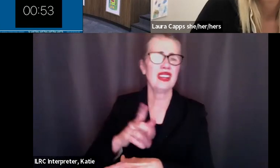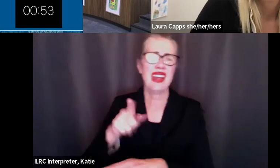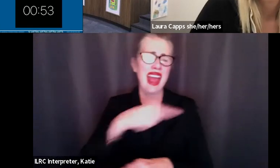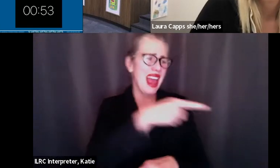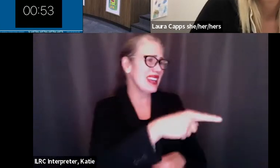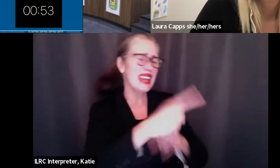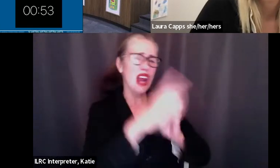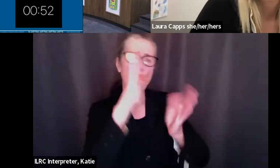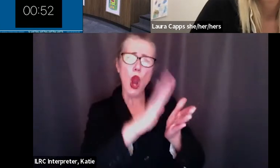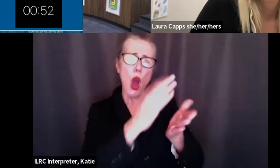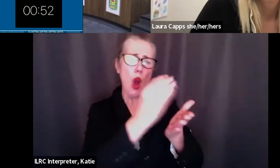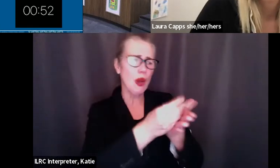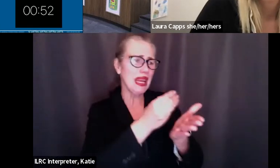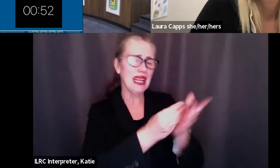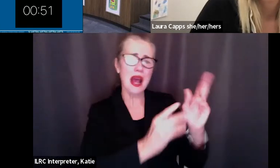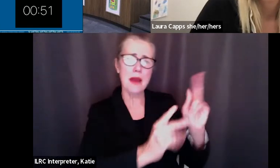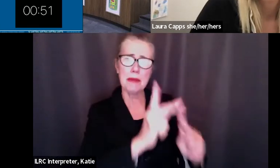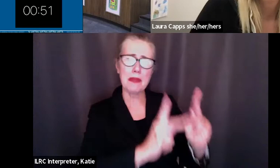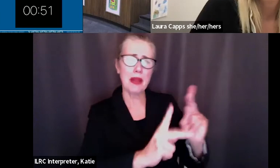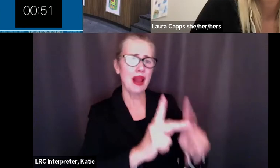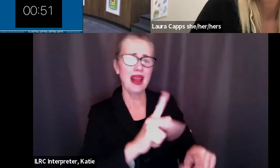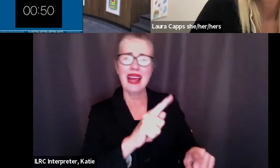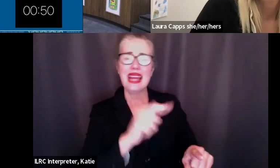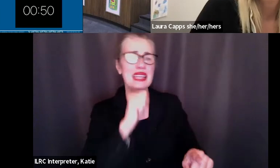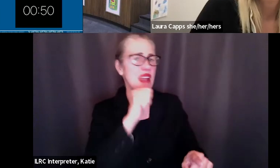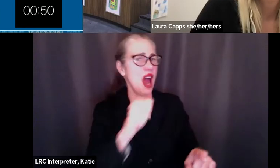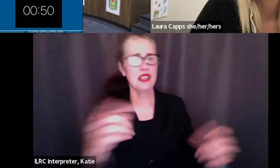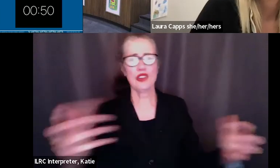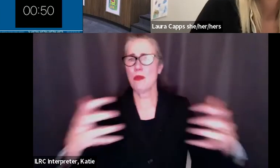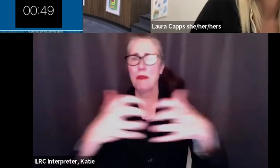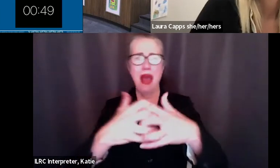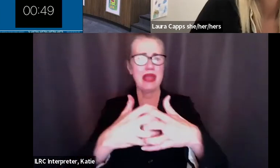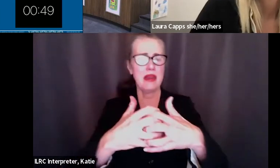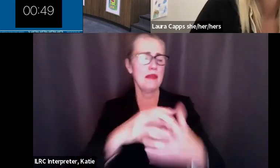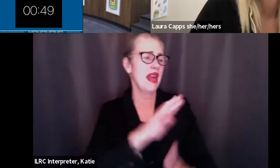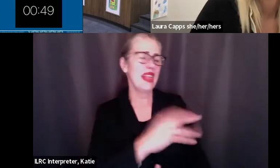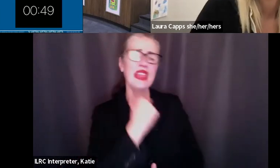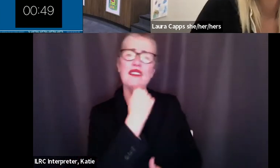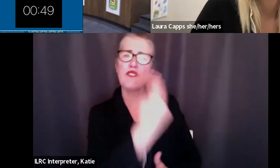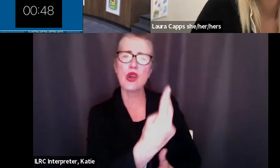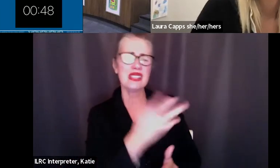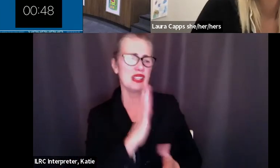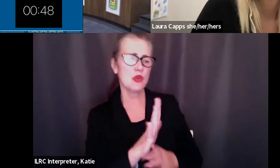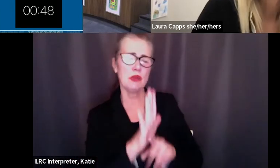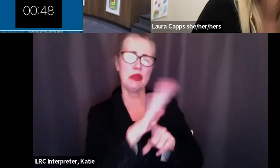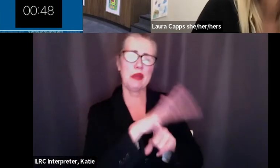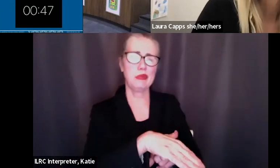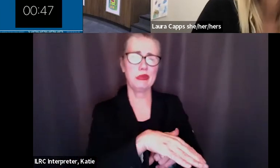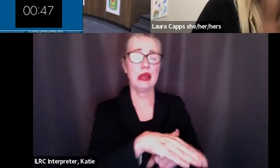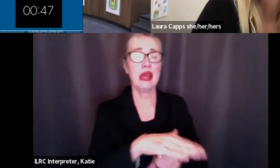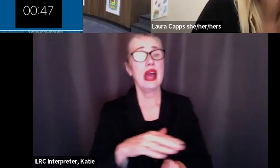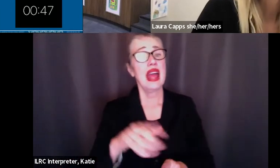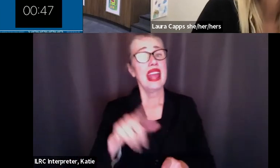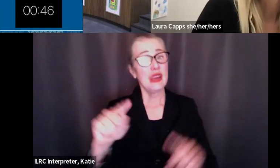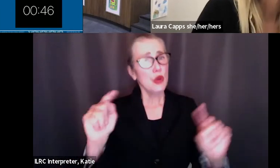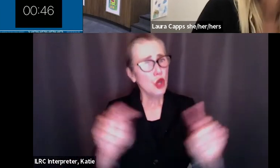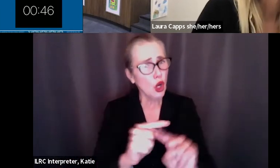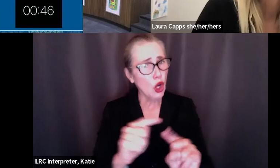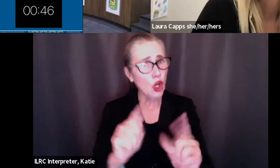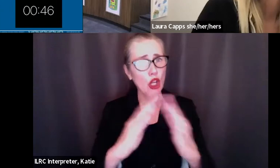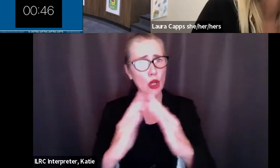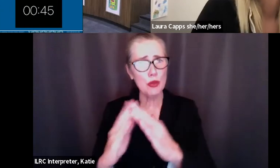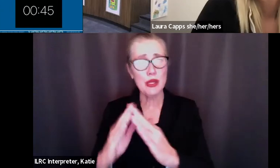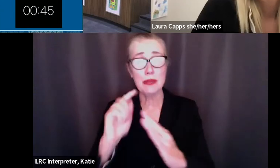neighborhoods since it would drown out the voices of minorities seven districts will hurt our community more by dividing up minority